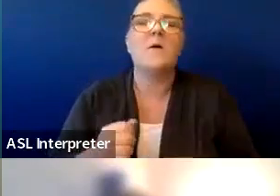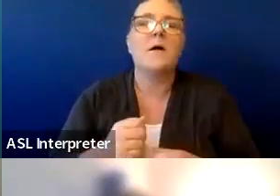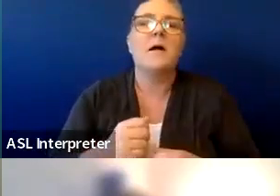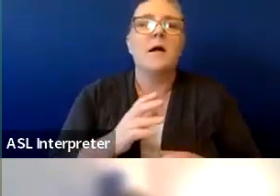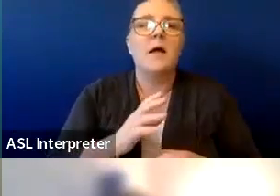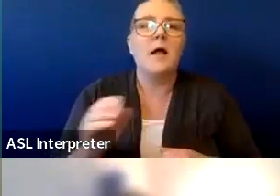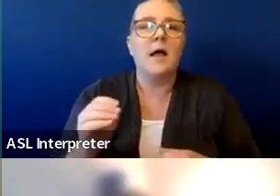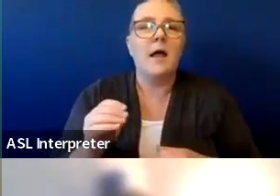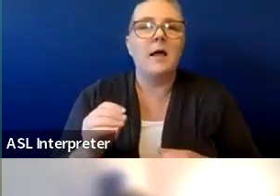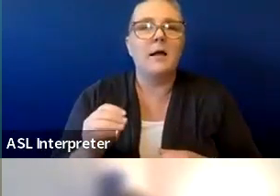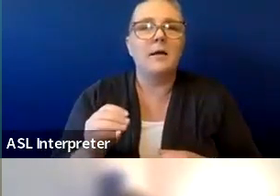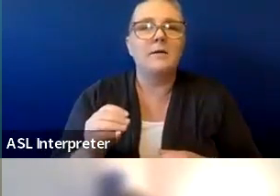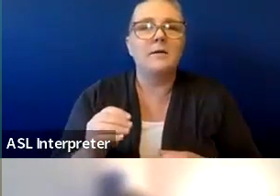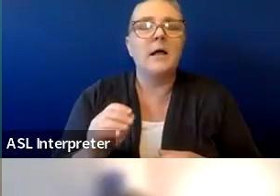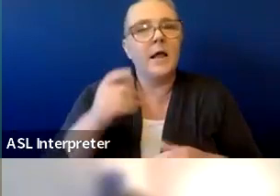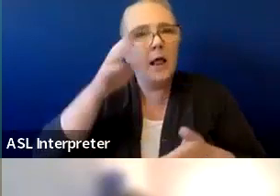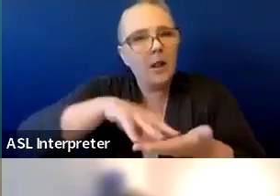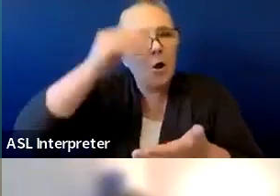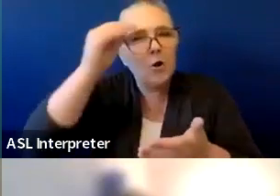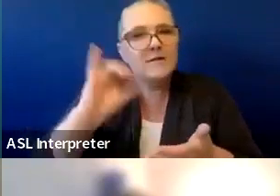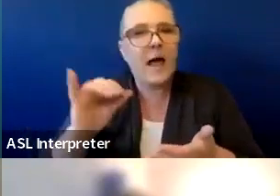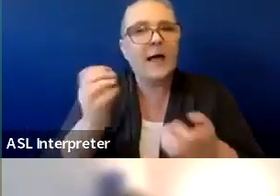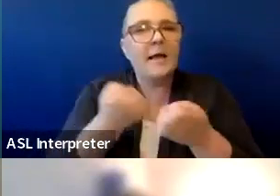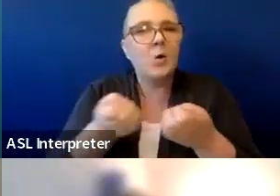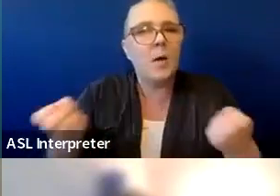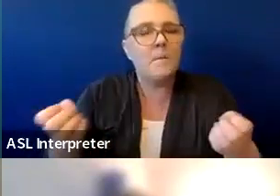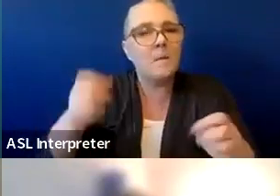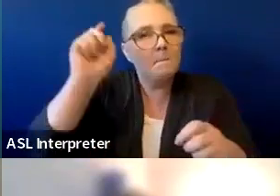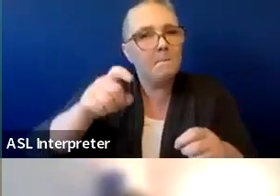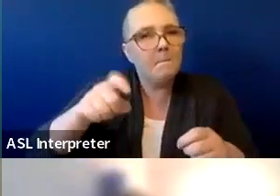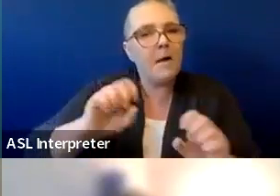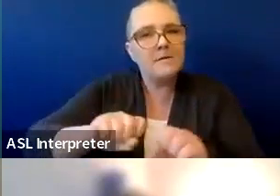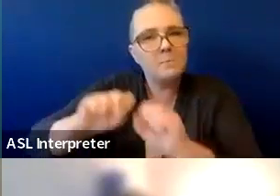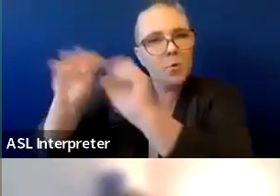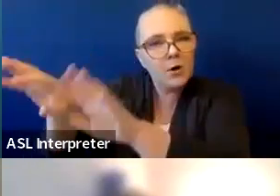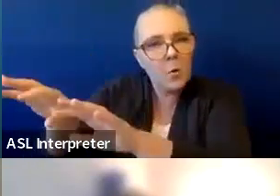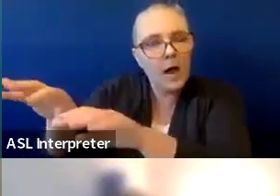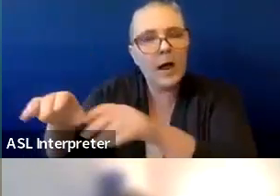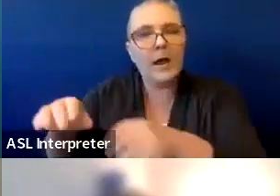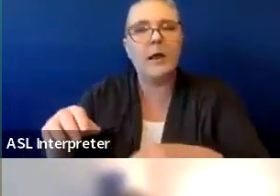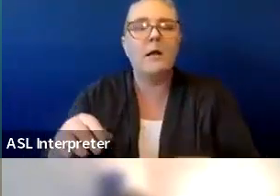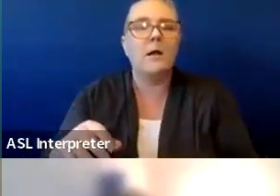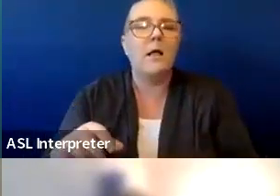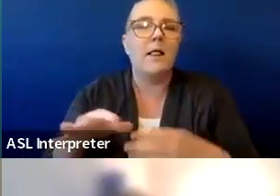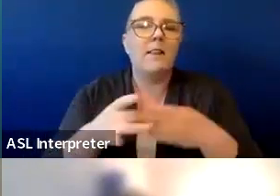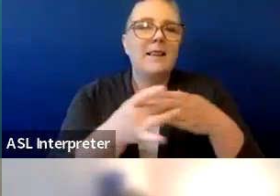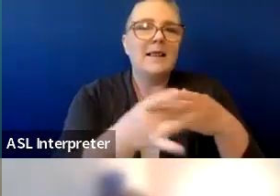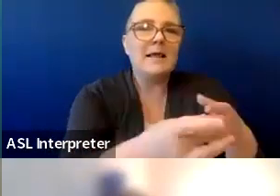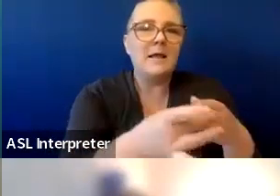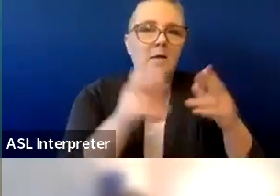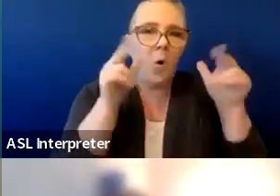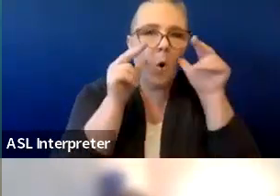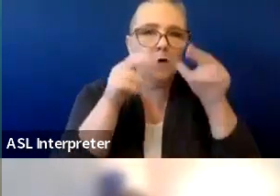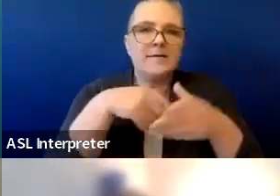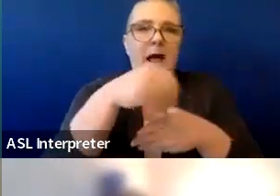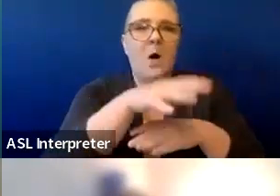the different horse equipment, leading his horse out to pasture and to put away the bridle. And this gives him a